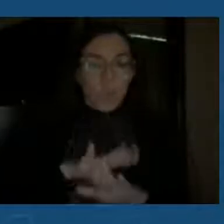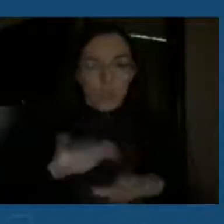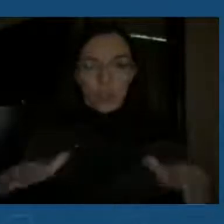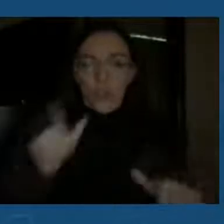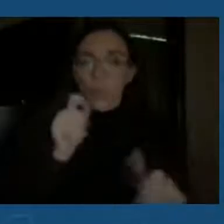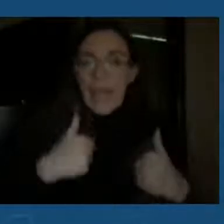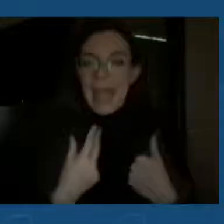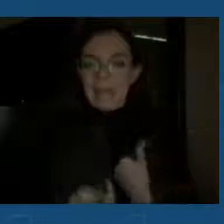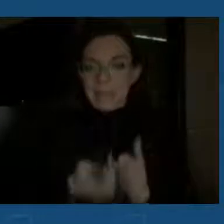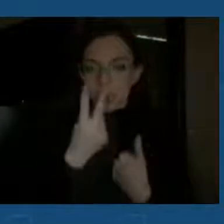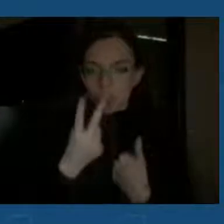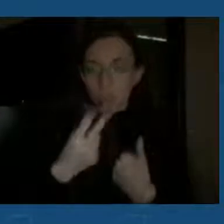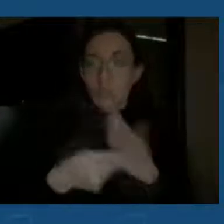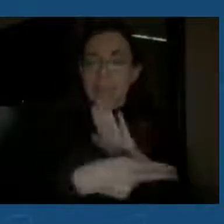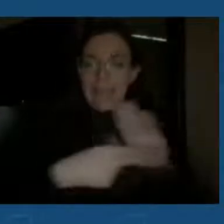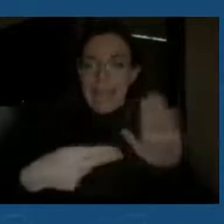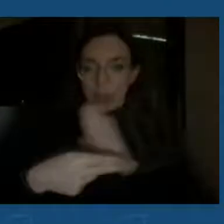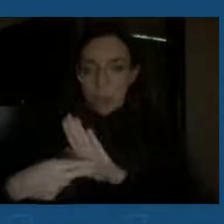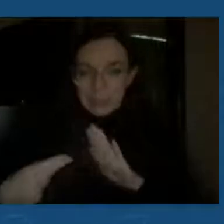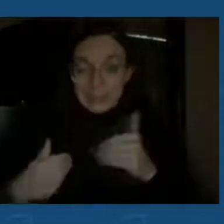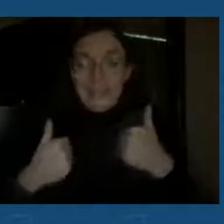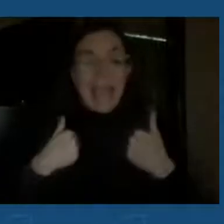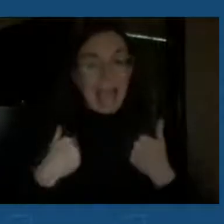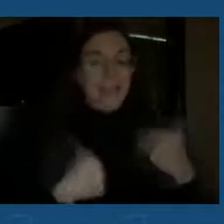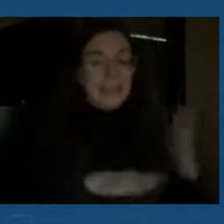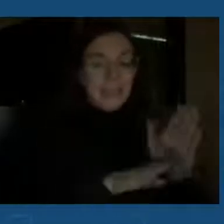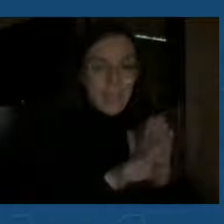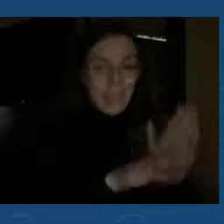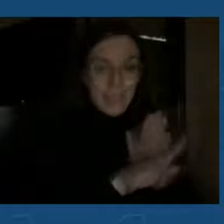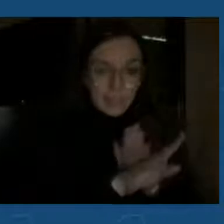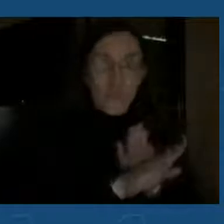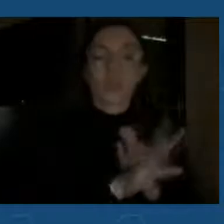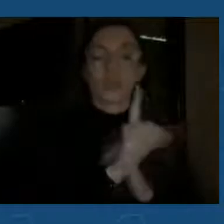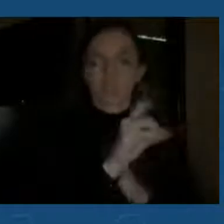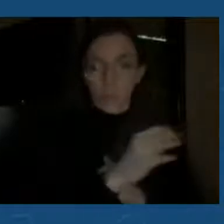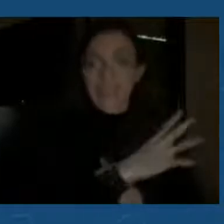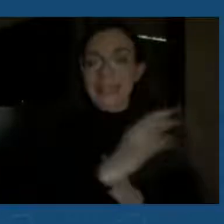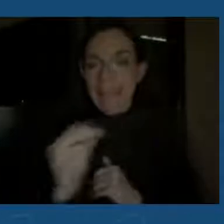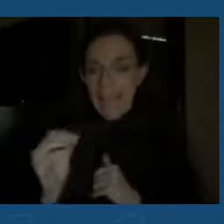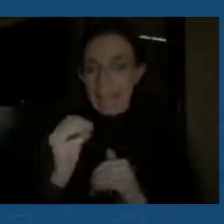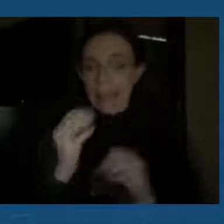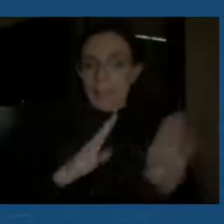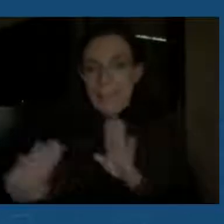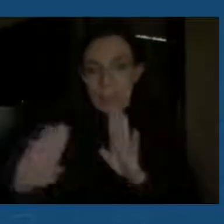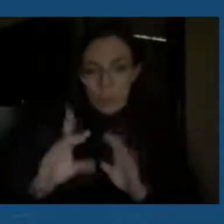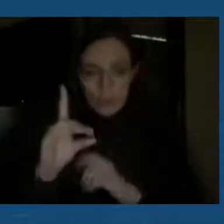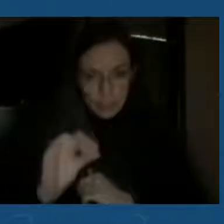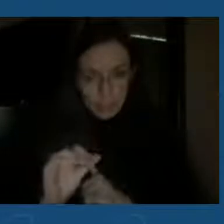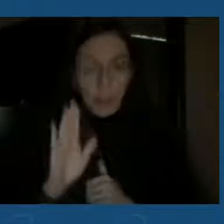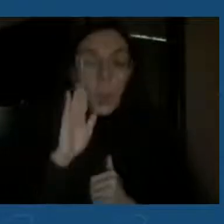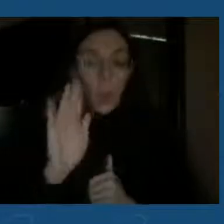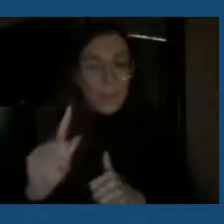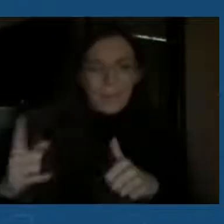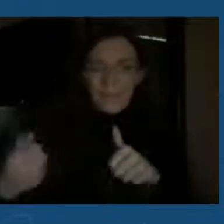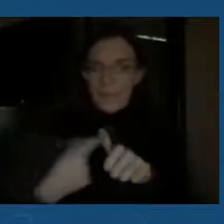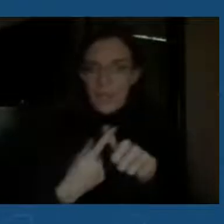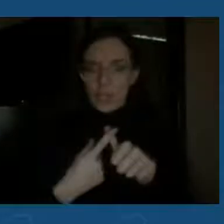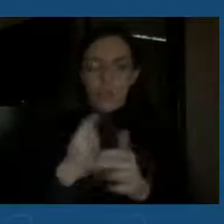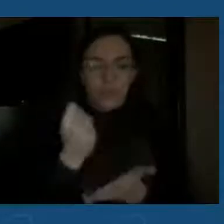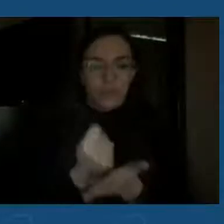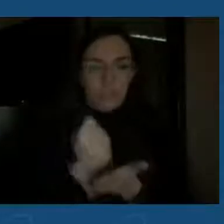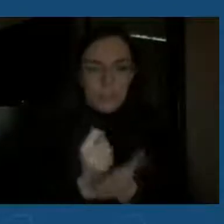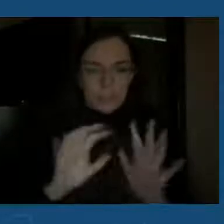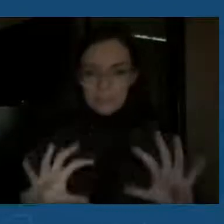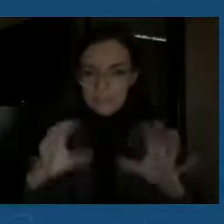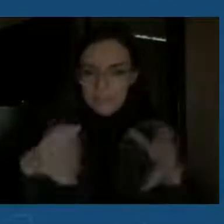developmental disorders and behavioral disorders. It'll be the first such treatment unit in the state, the only one in